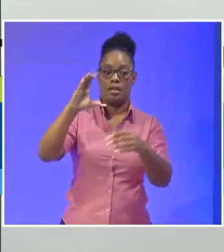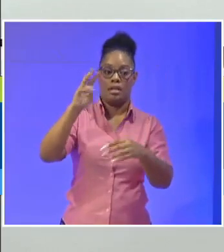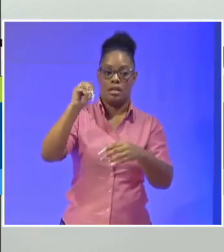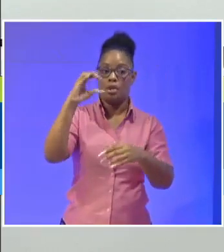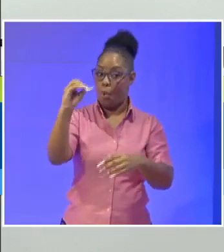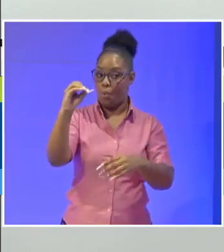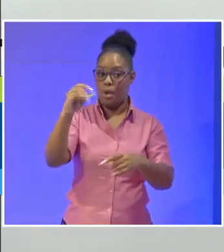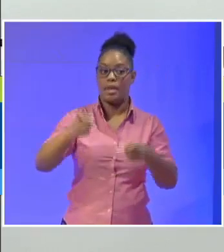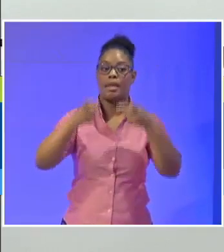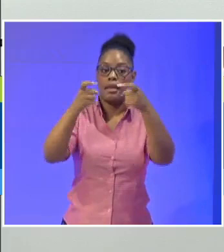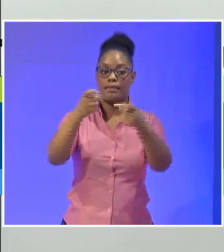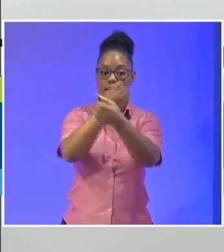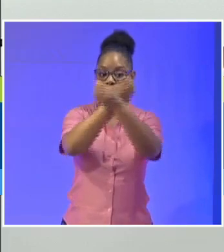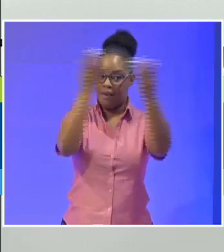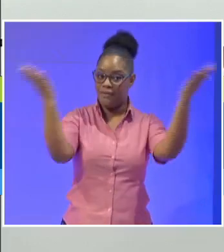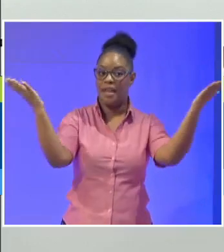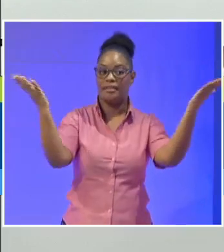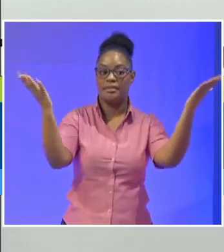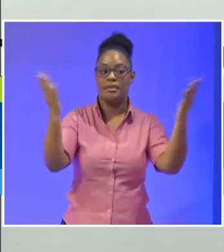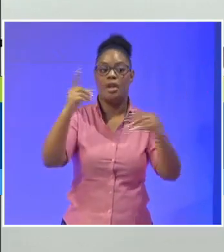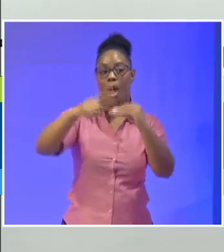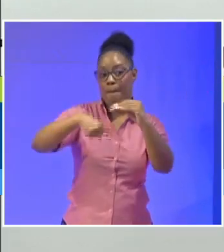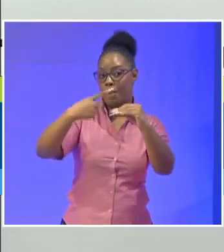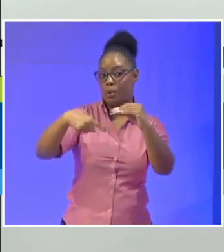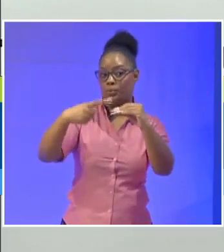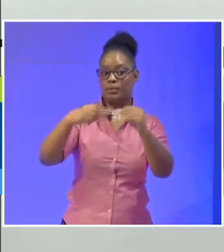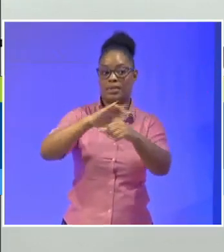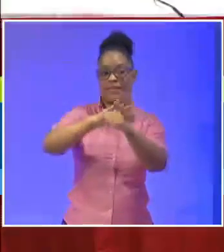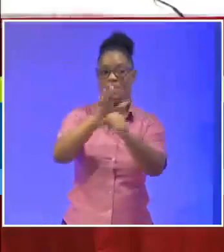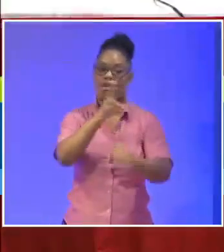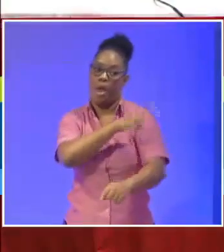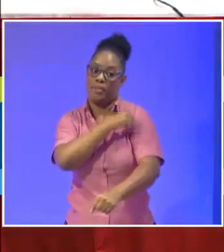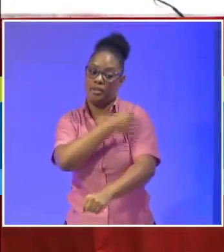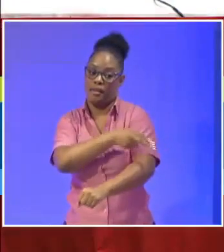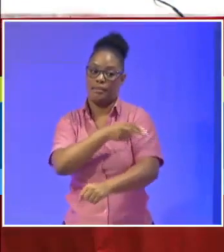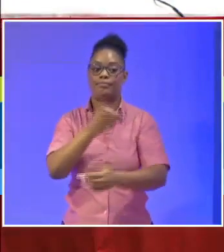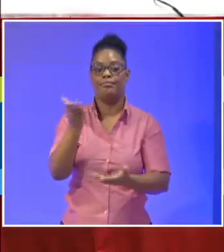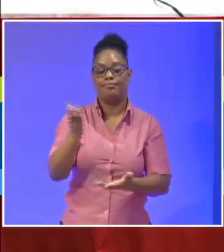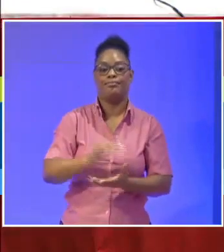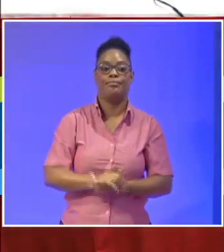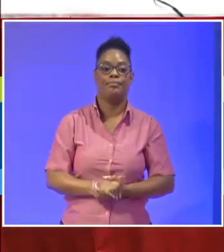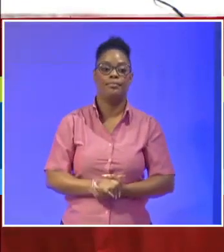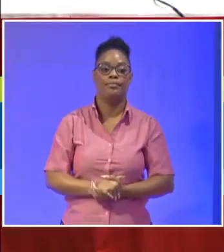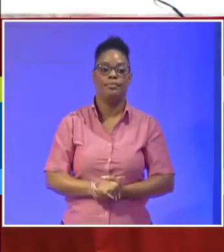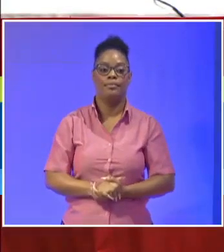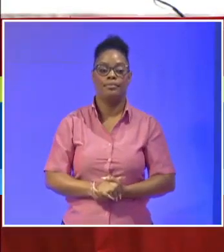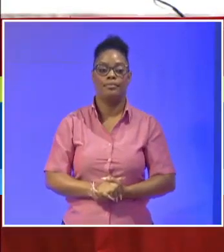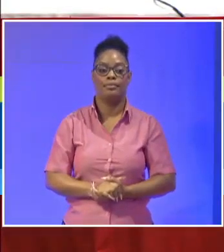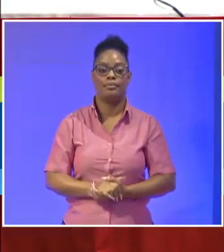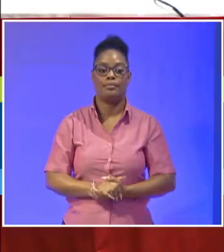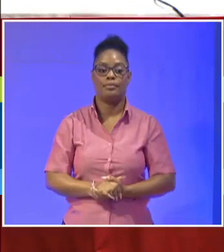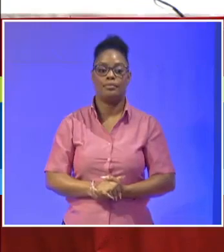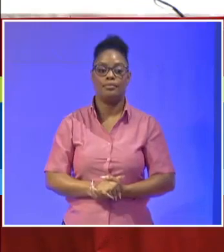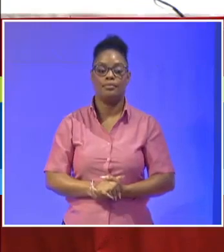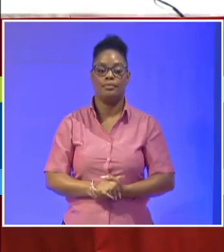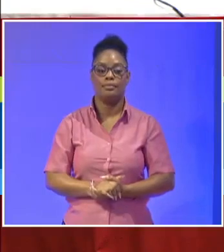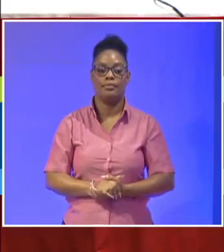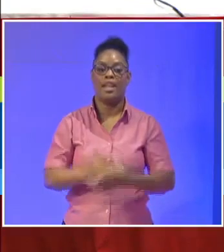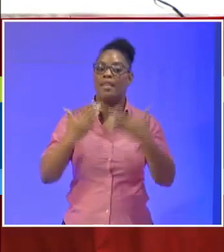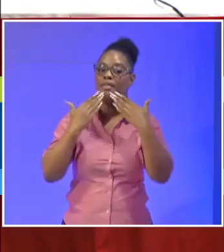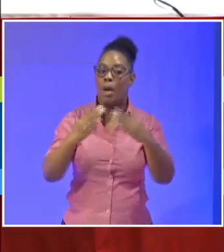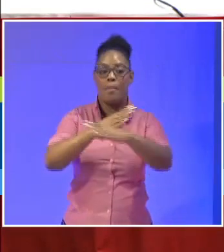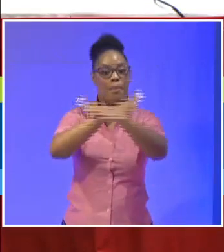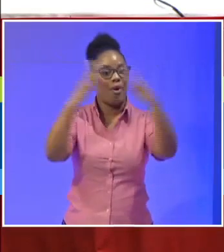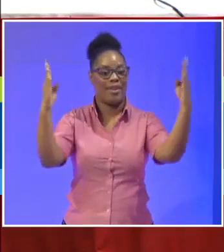latest clinical update on the parallel healthcare system. CMO. Hi, good morning. Thank you, Mr. Alexander. Good morning to the Honorable